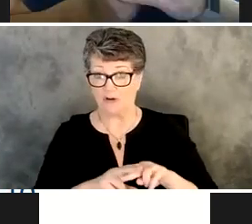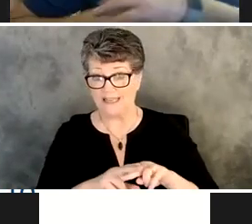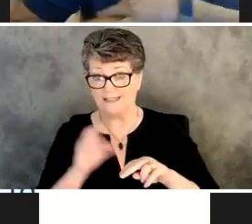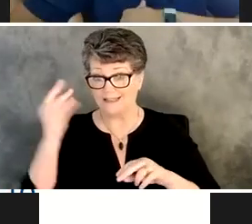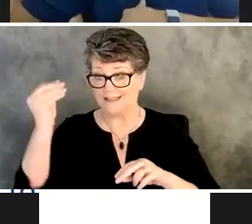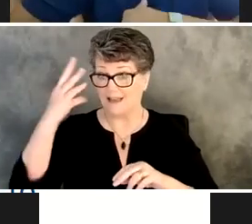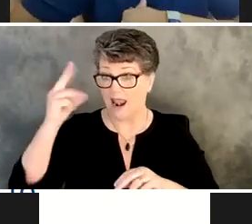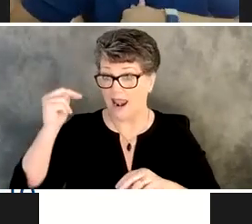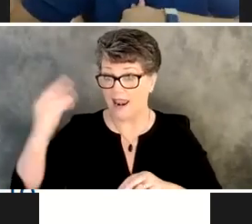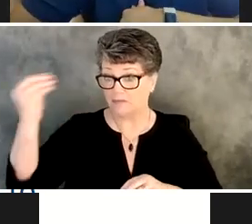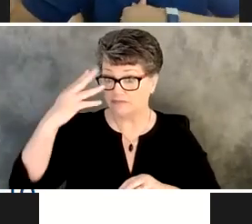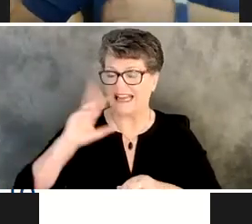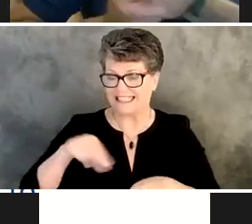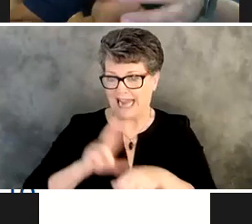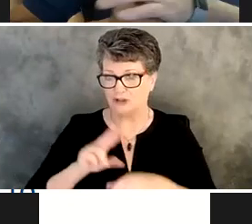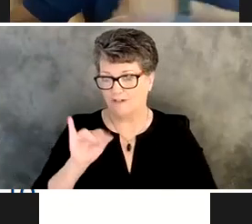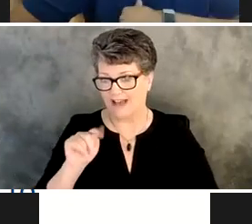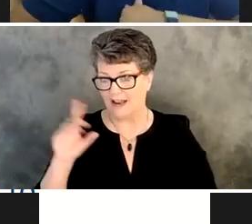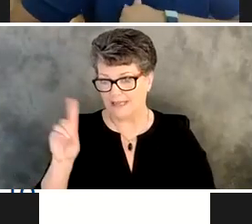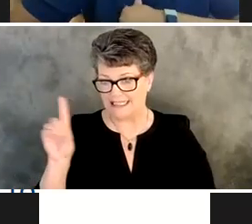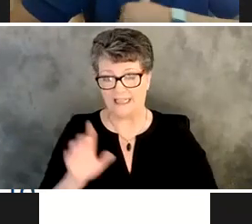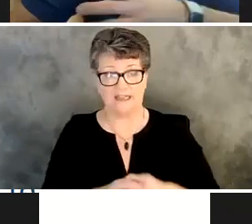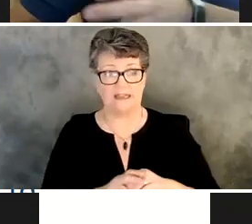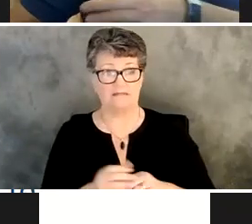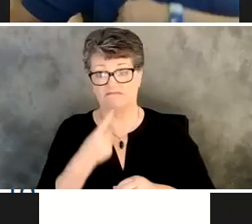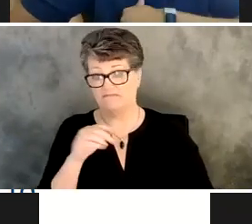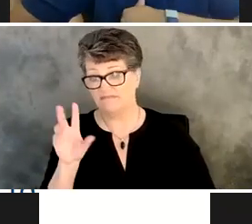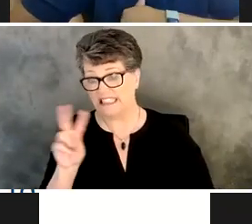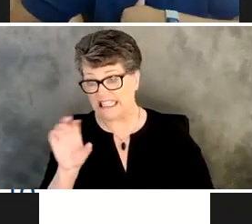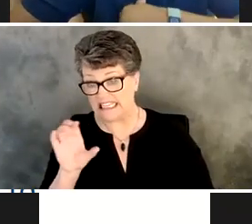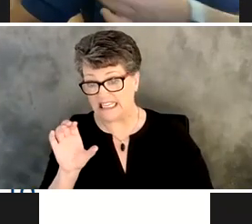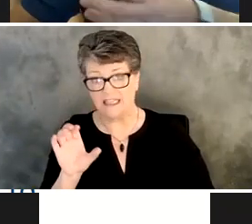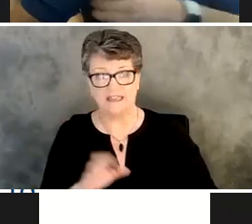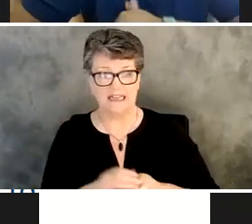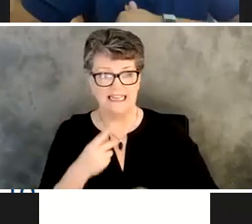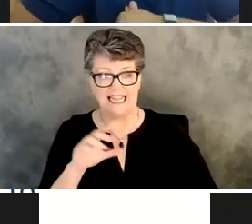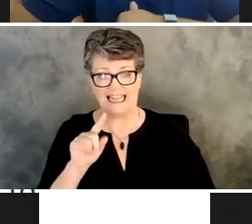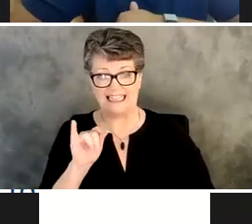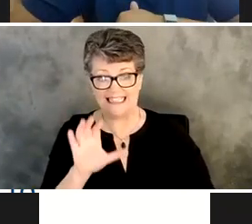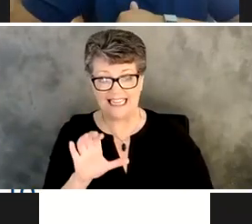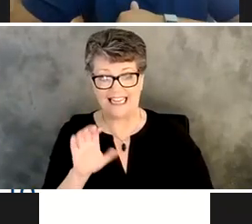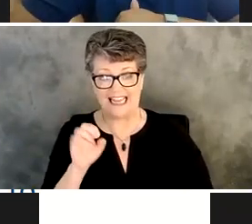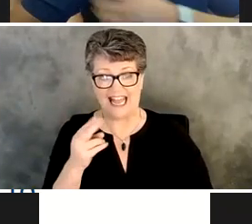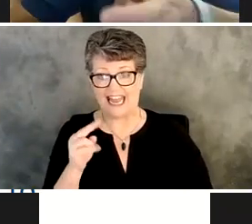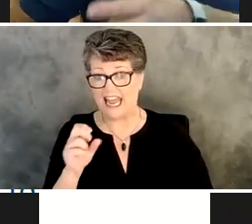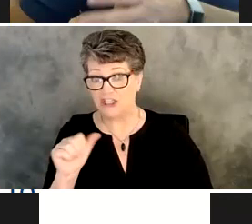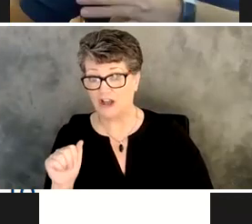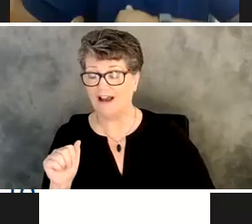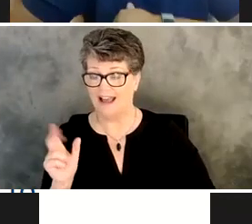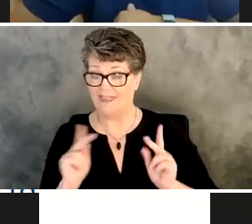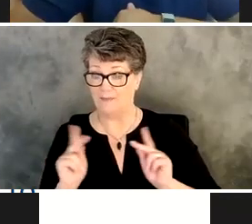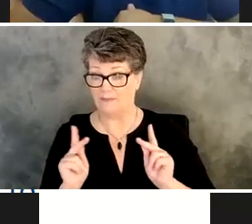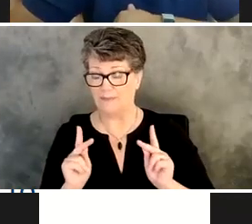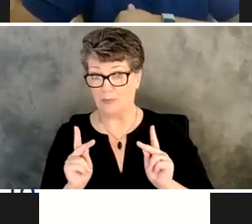exposure. That helps you create natural vitamin D, potentially taking vitamin C, taking zinc and echinacea. These are over-the-counter supplements that people can take that might